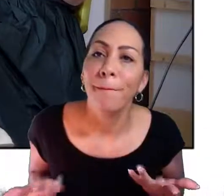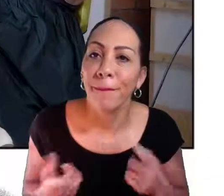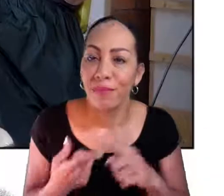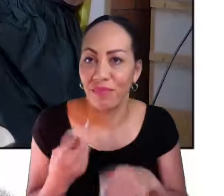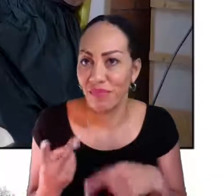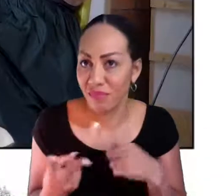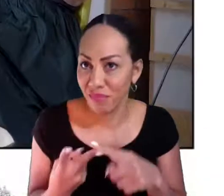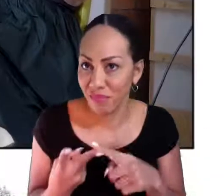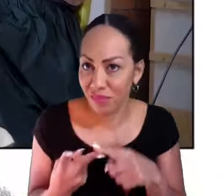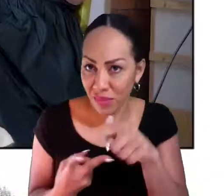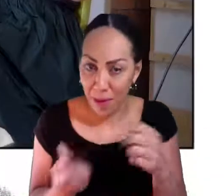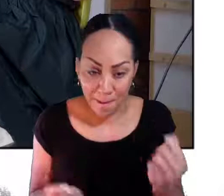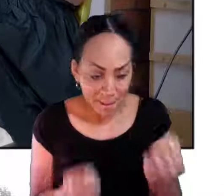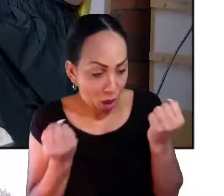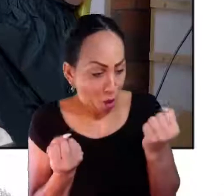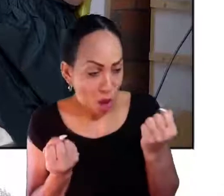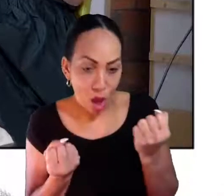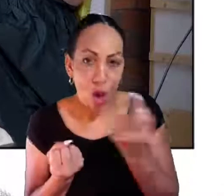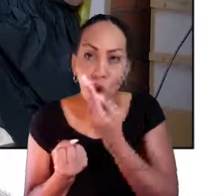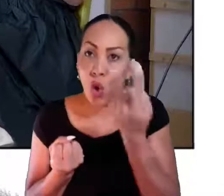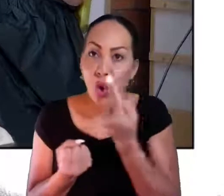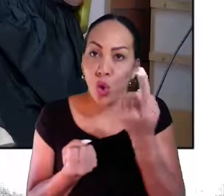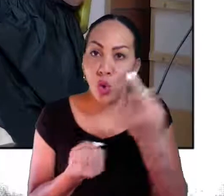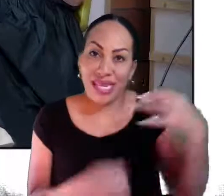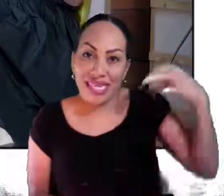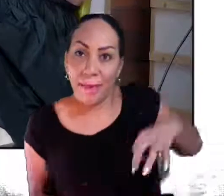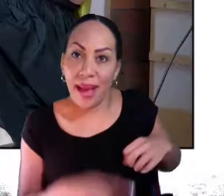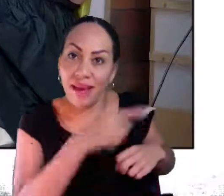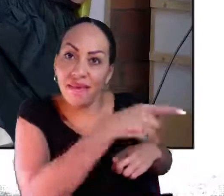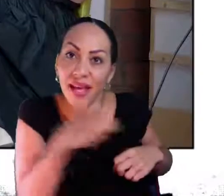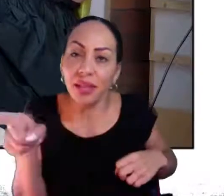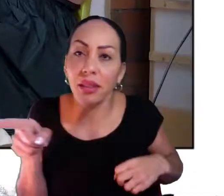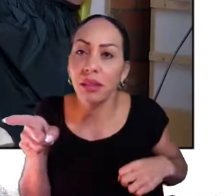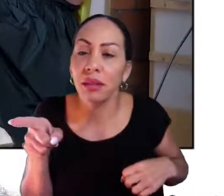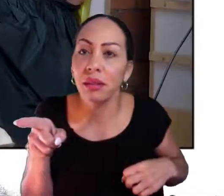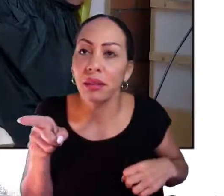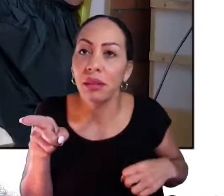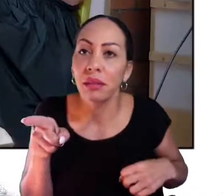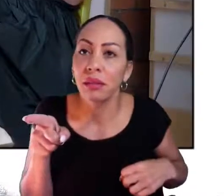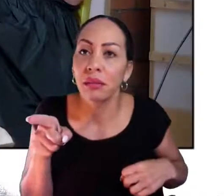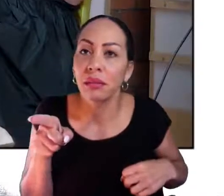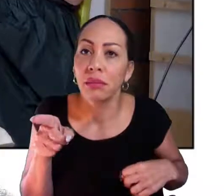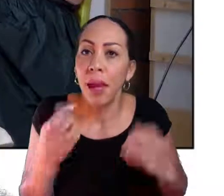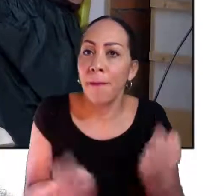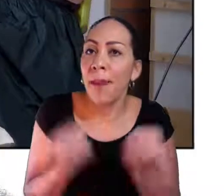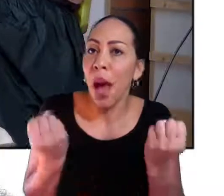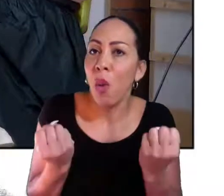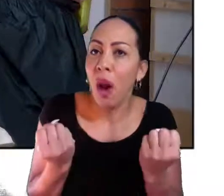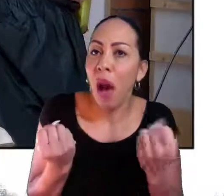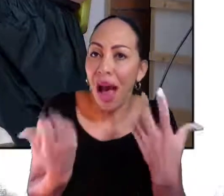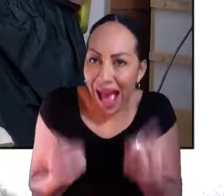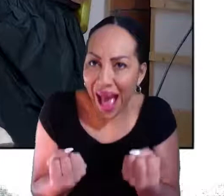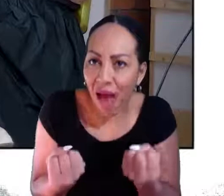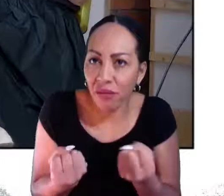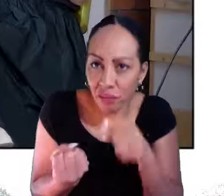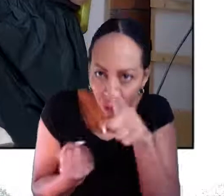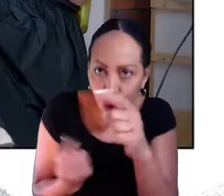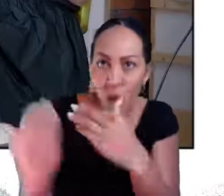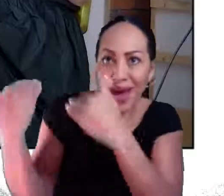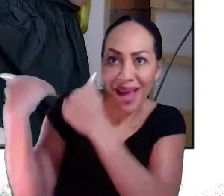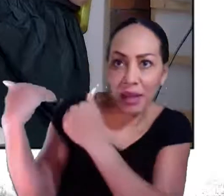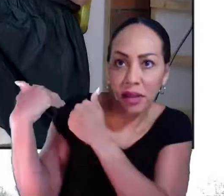you exercise it? To whom are you accountable? And then how do we get rid of you? And it's a